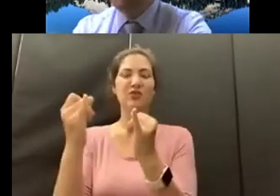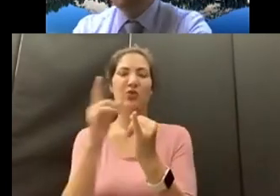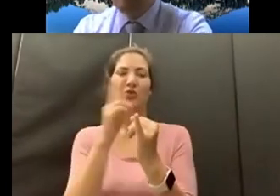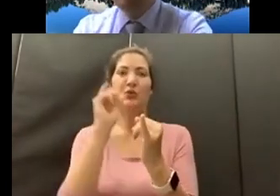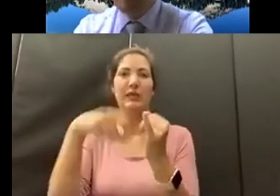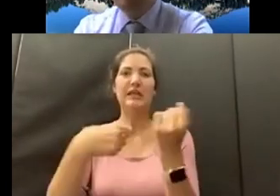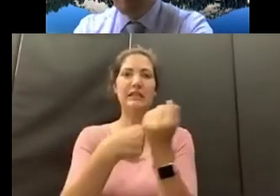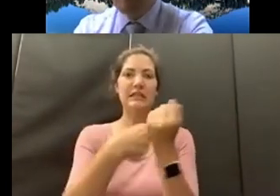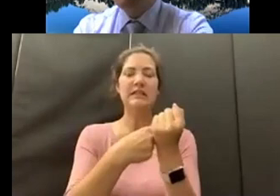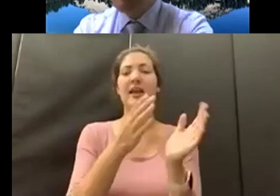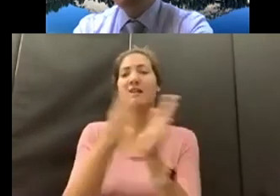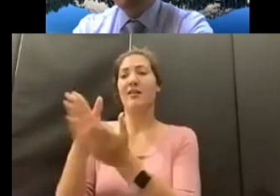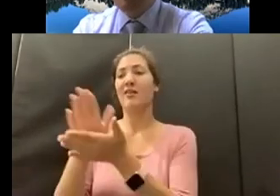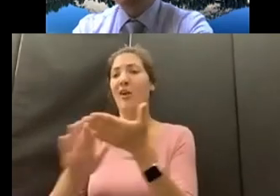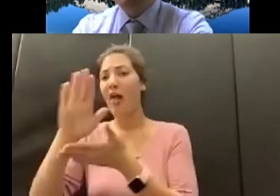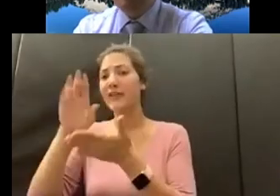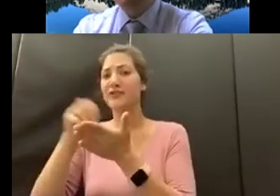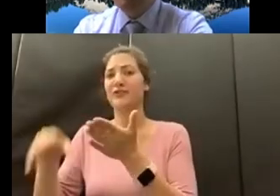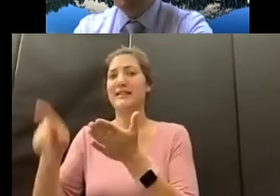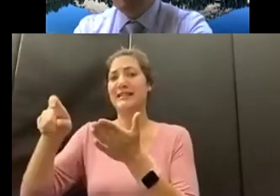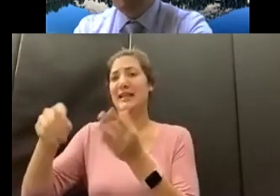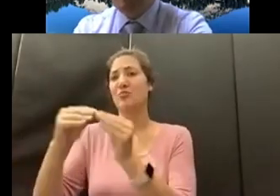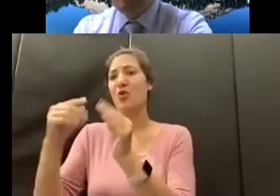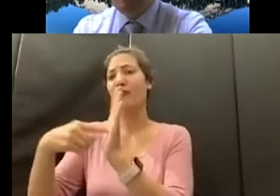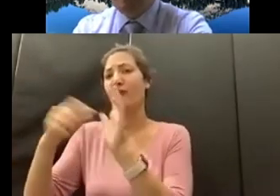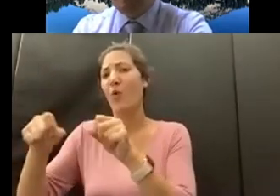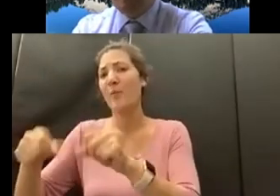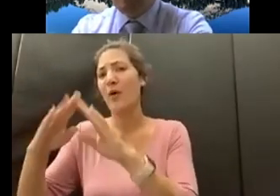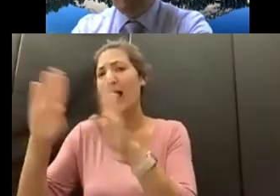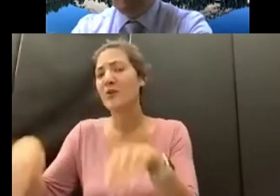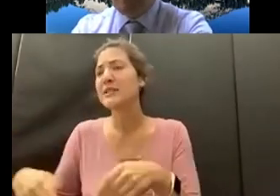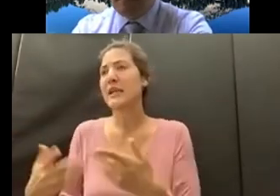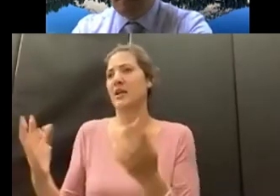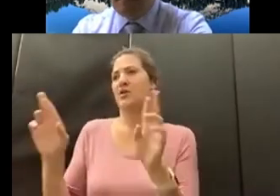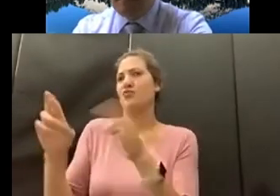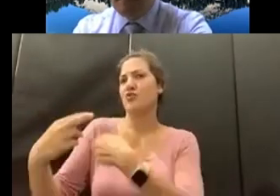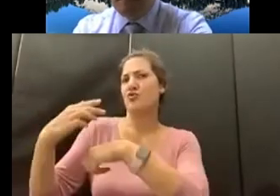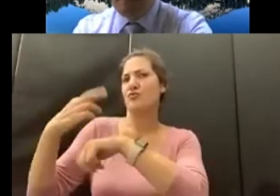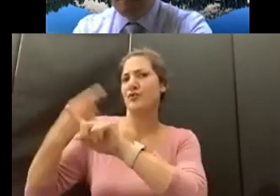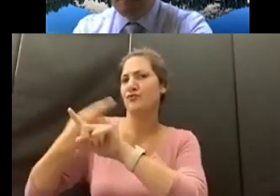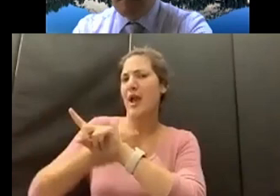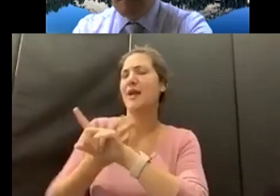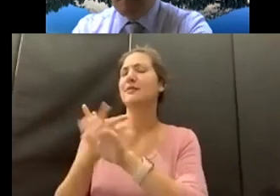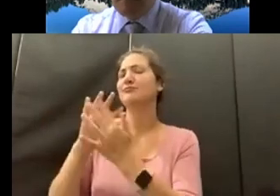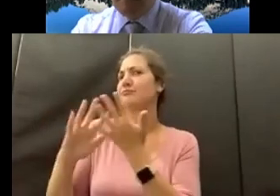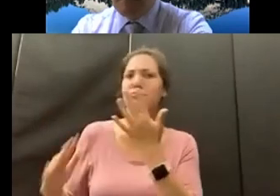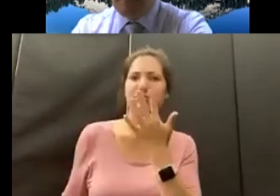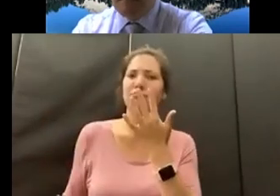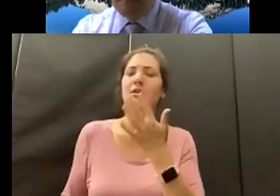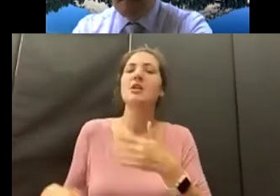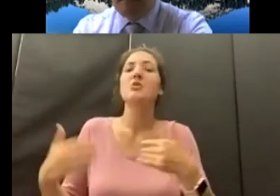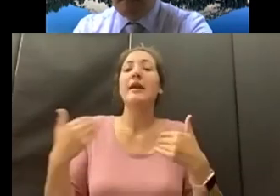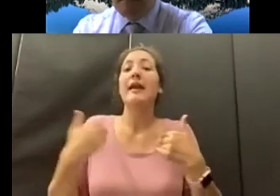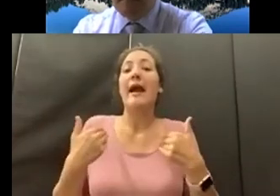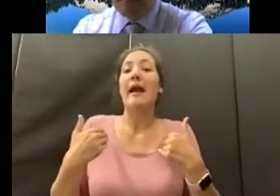more affordable housing and they need a room to rent. And so there have been some really incredible programs that have come out